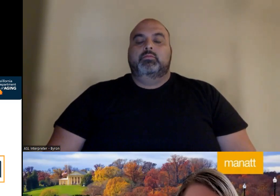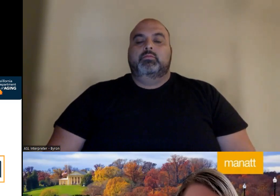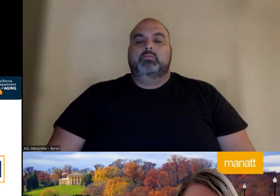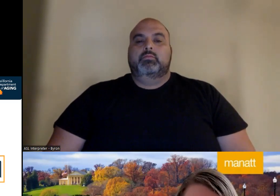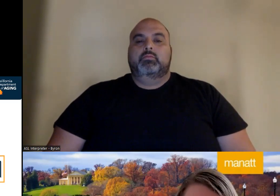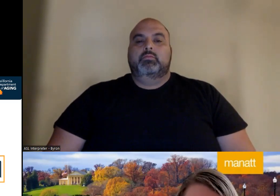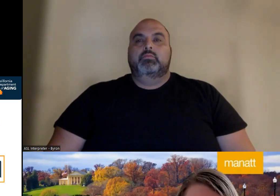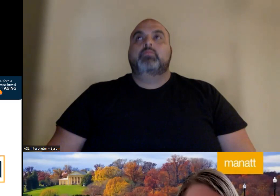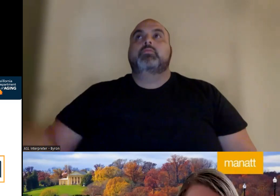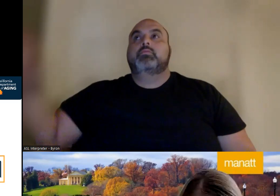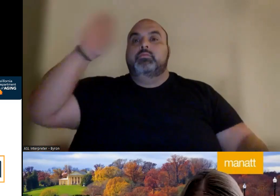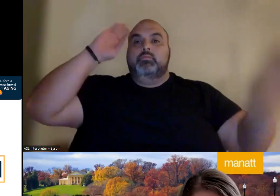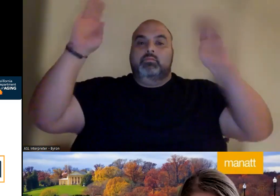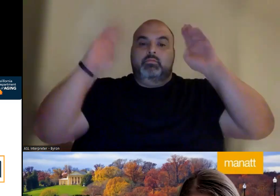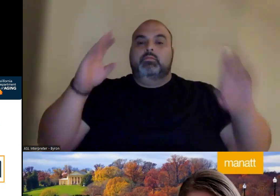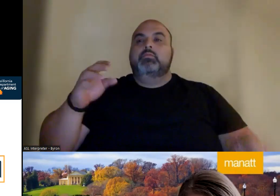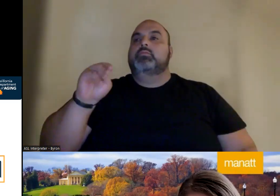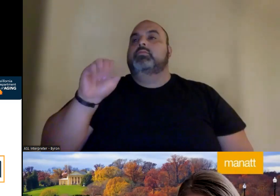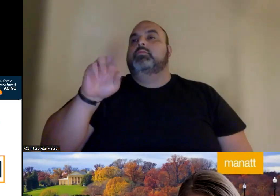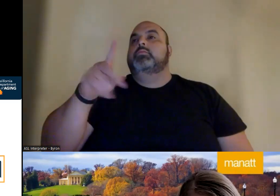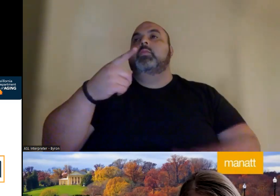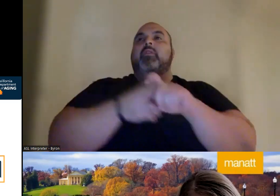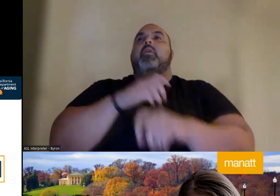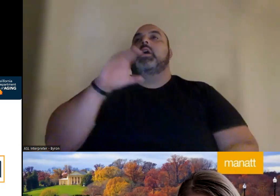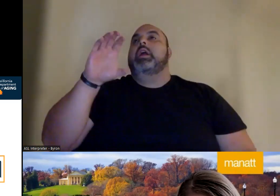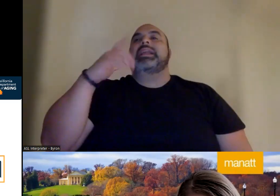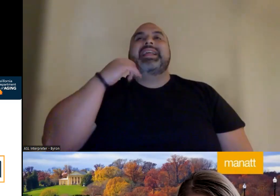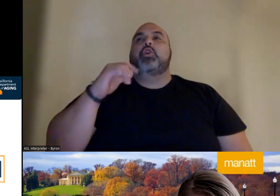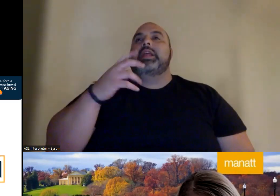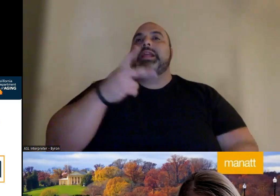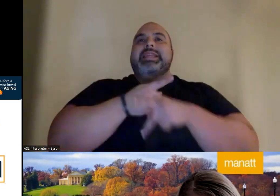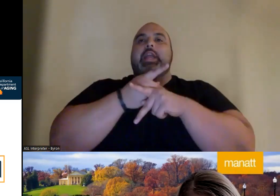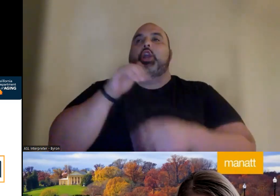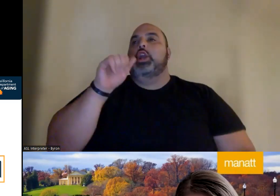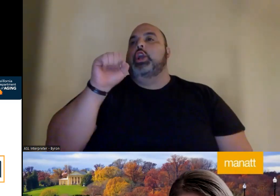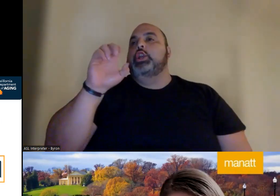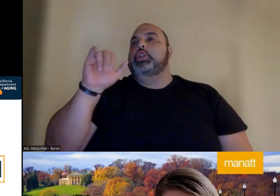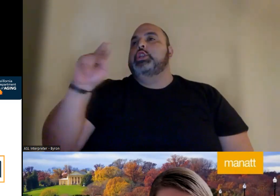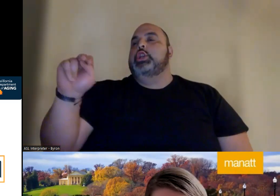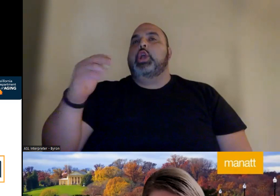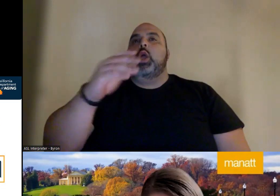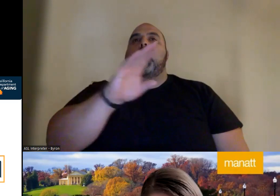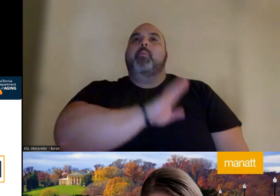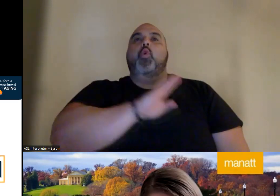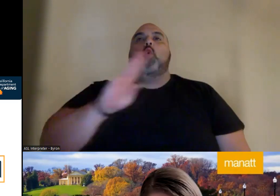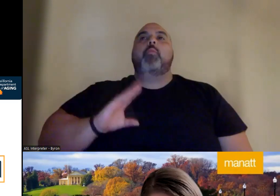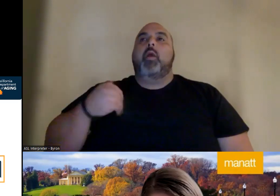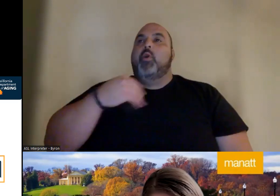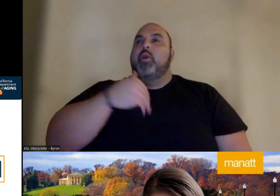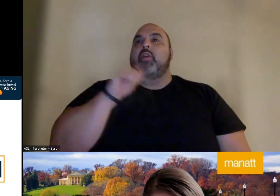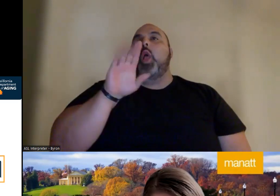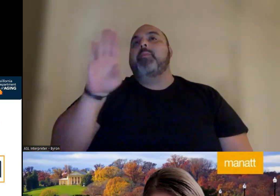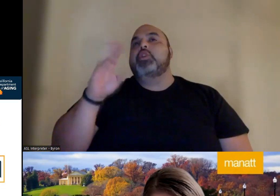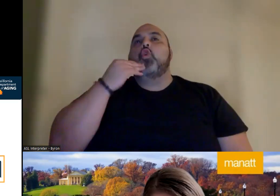Hi, Mark Alipio from California Care Association, as well as a board member of the Long Beach Homeless